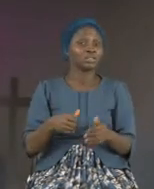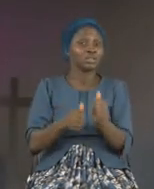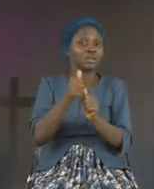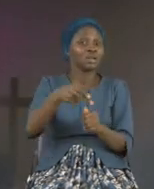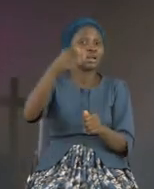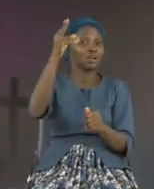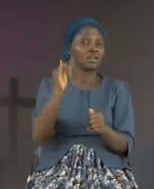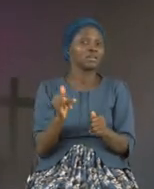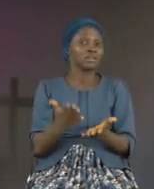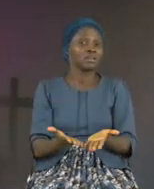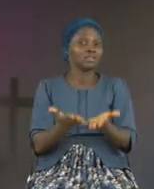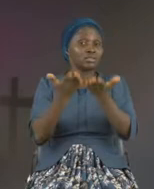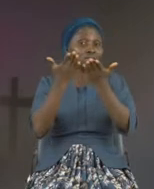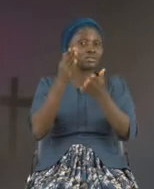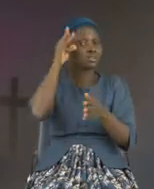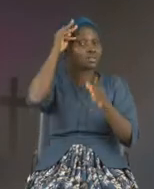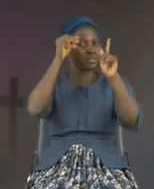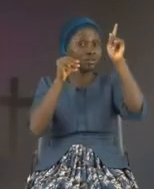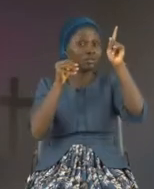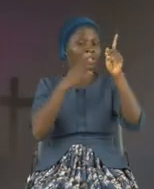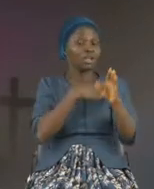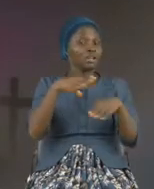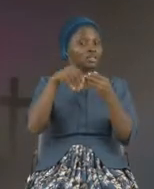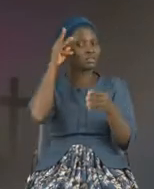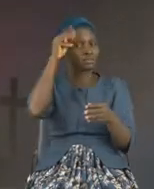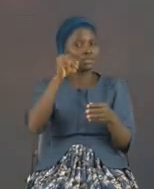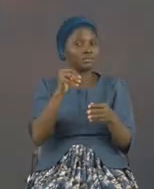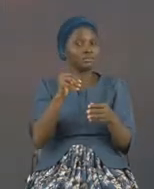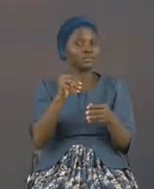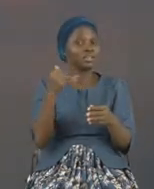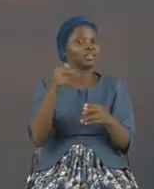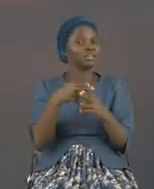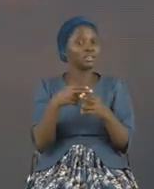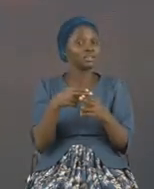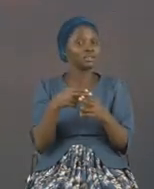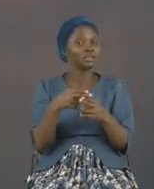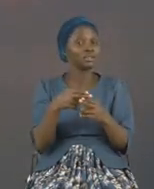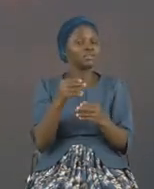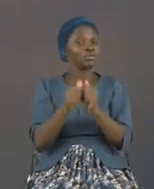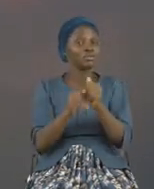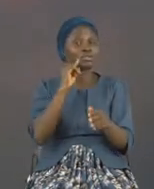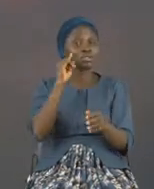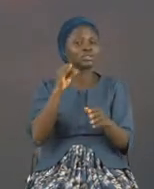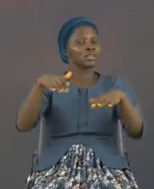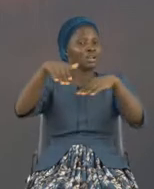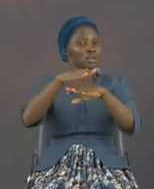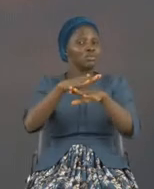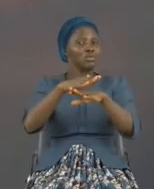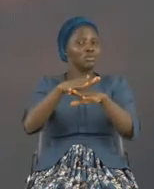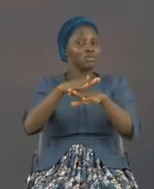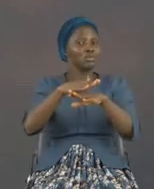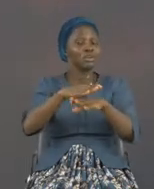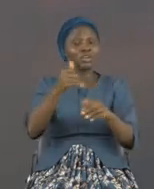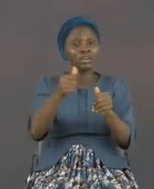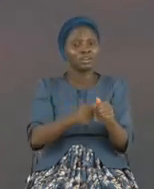him and given him a name which is above every